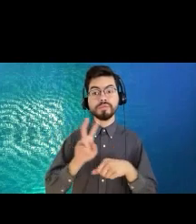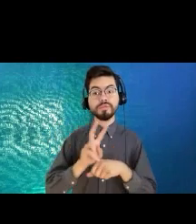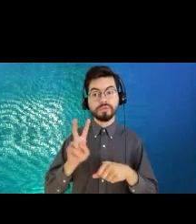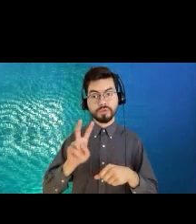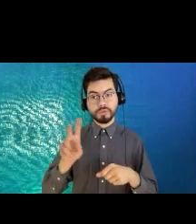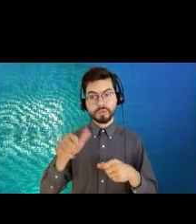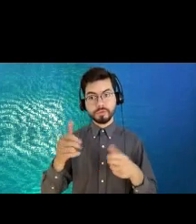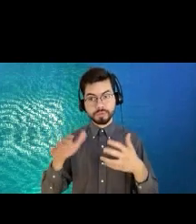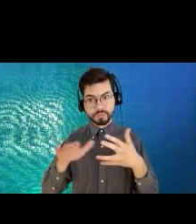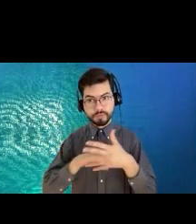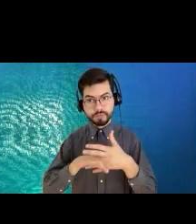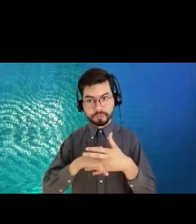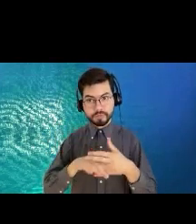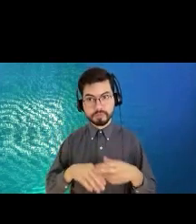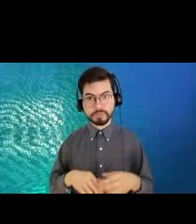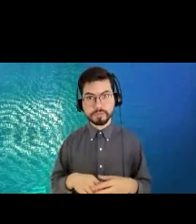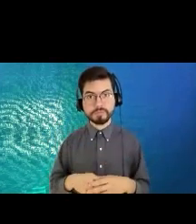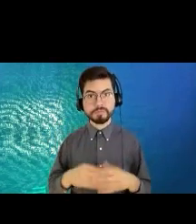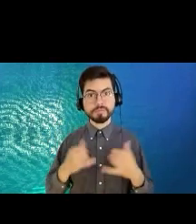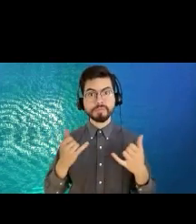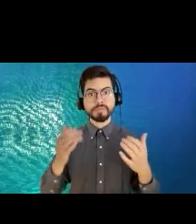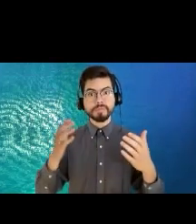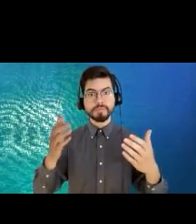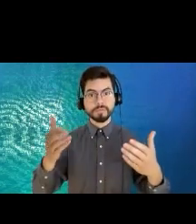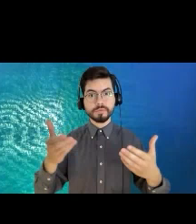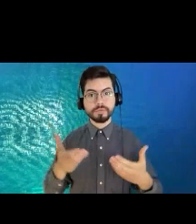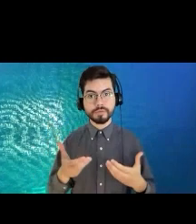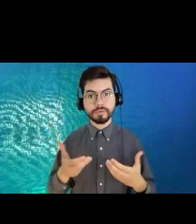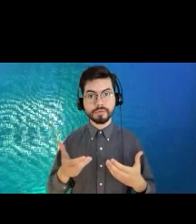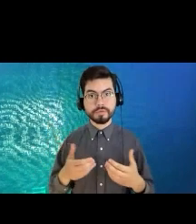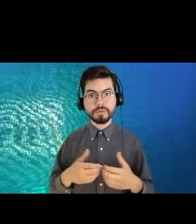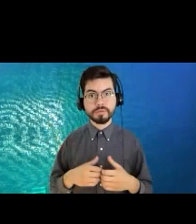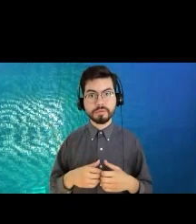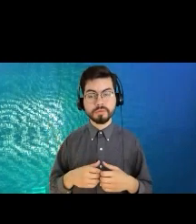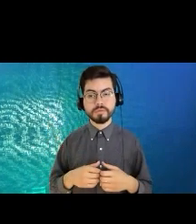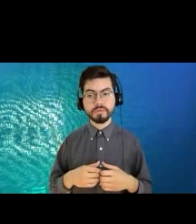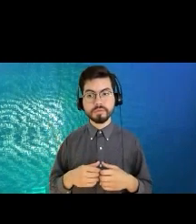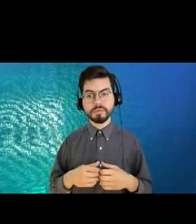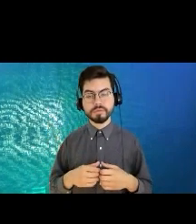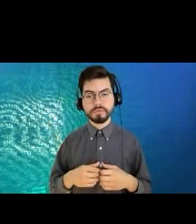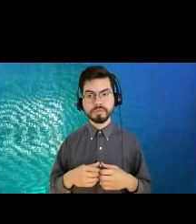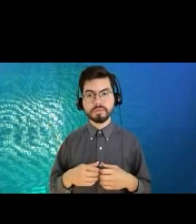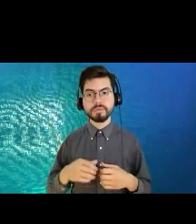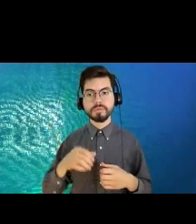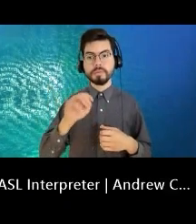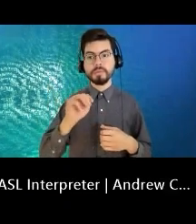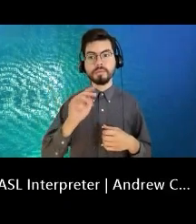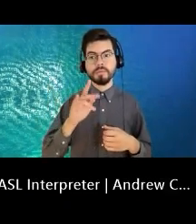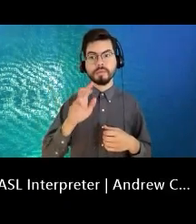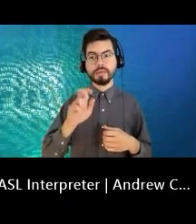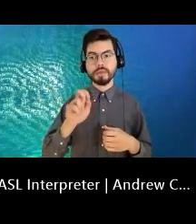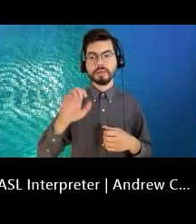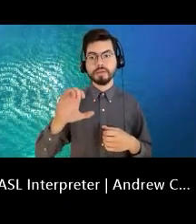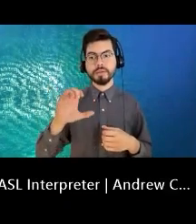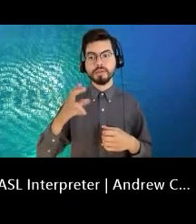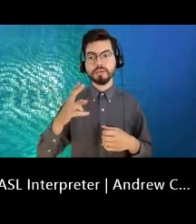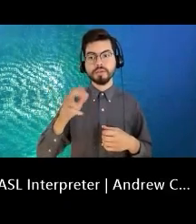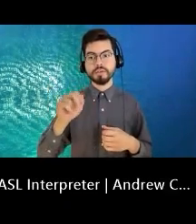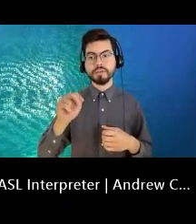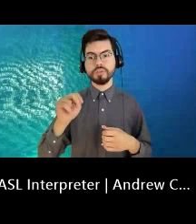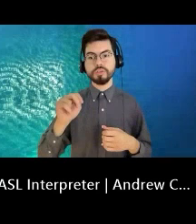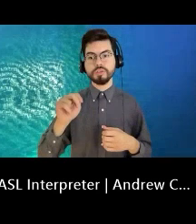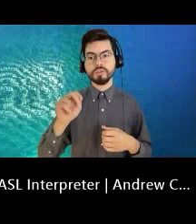And with that, I'd like to introduce the Deputy Superintendent, if you're ready to go. Mike Turnell is here to talk to us and get our season